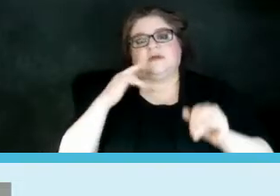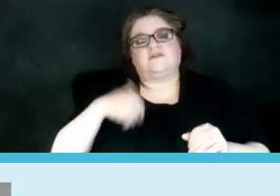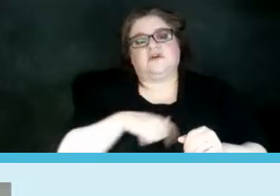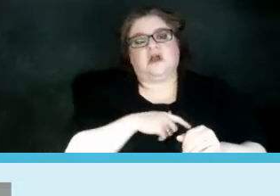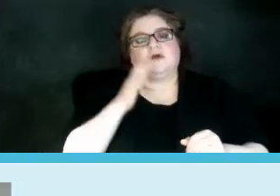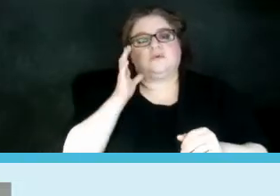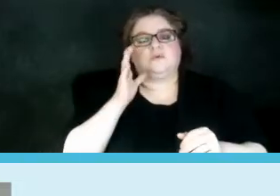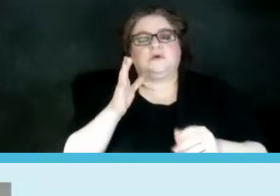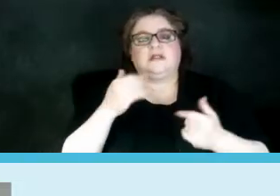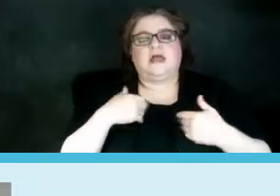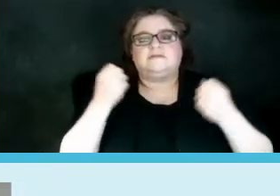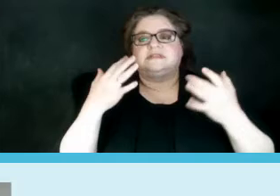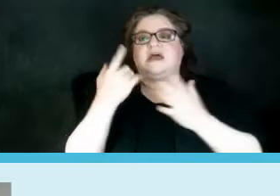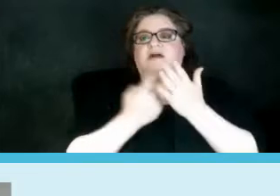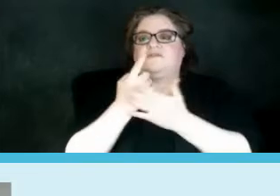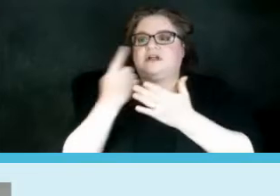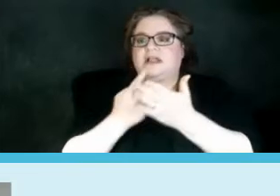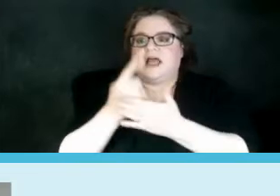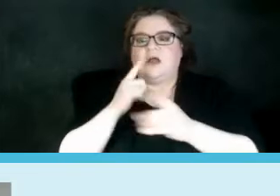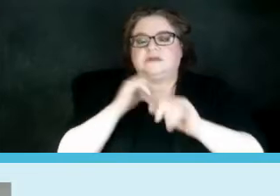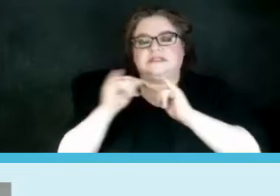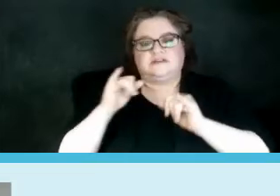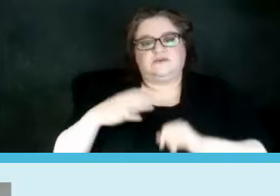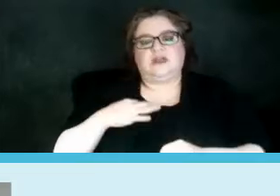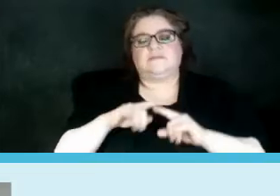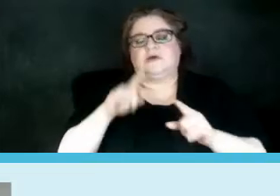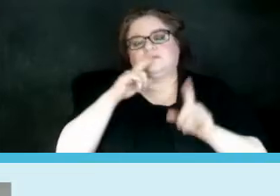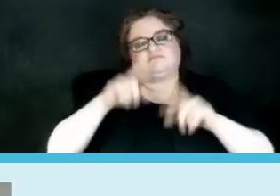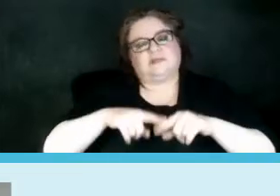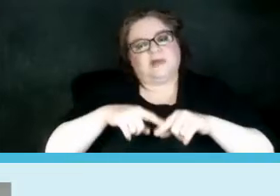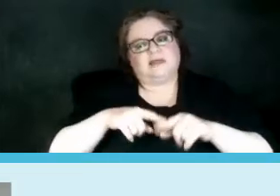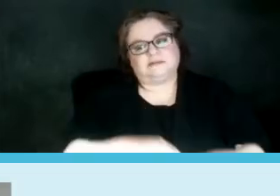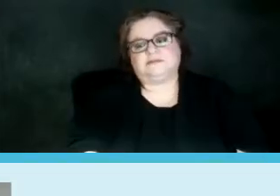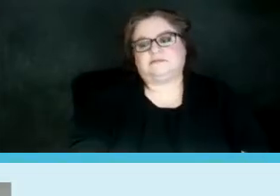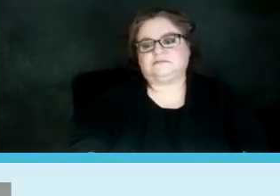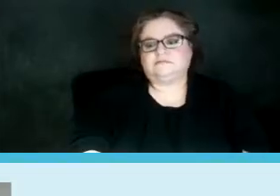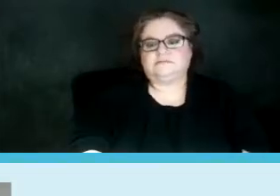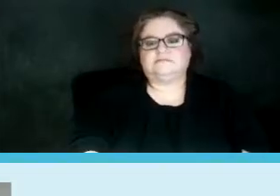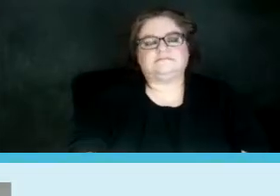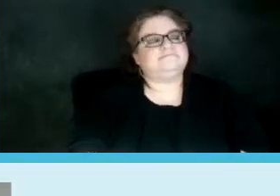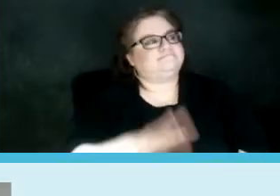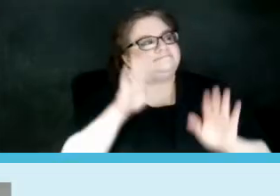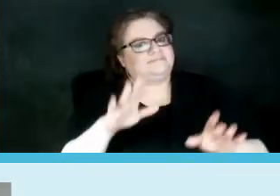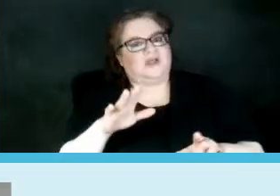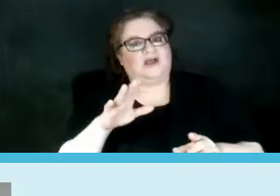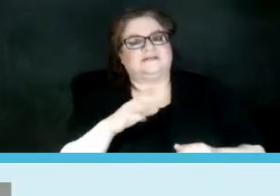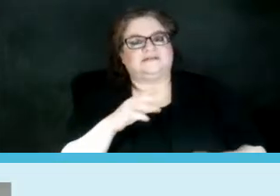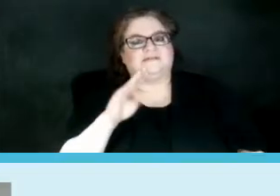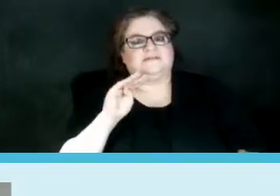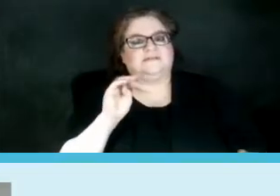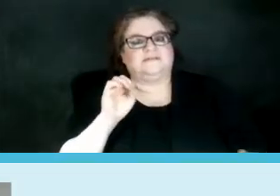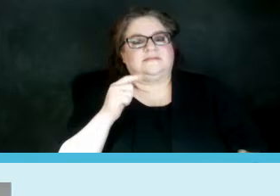going to be spending several hours a week interviewing candidates, but it really just depends. Awesome. Meg, I'm going to jump to you on this one.